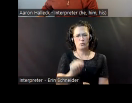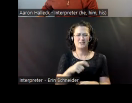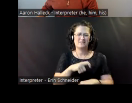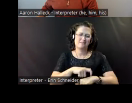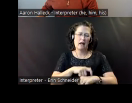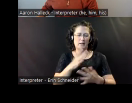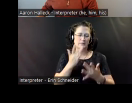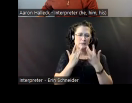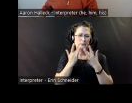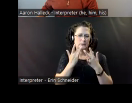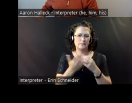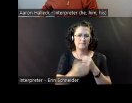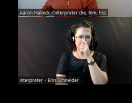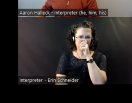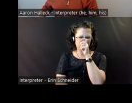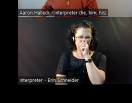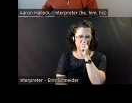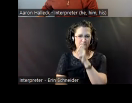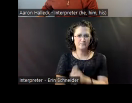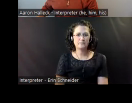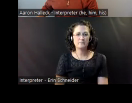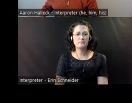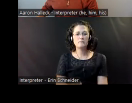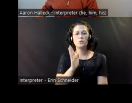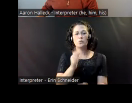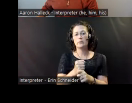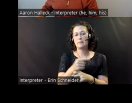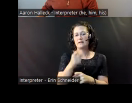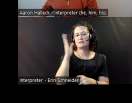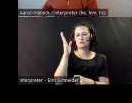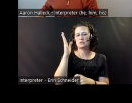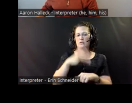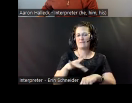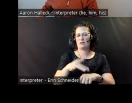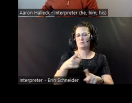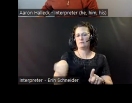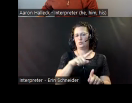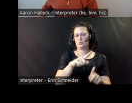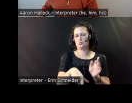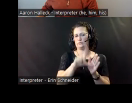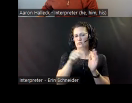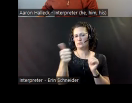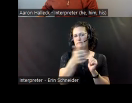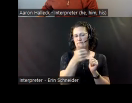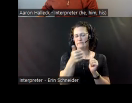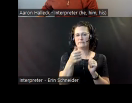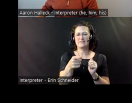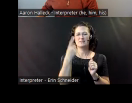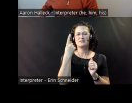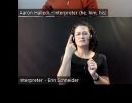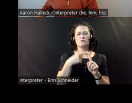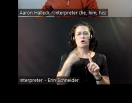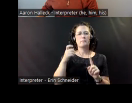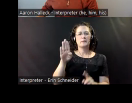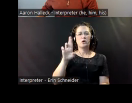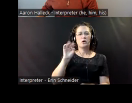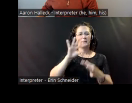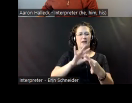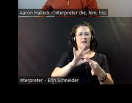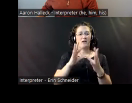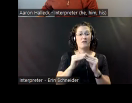but we will make this presentation available. You know, this is a presentation I did at one of the BRM Connect conferences. By the way, there's one coming